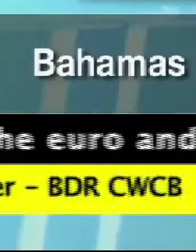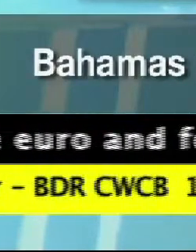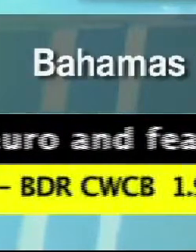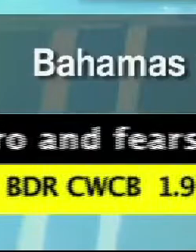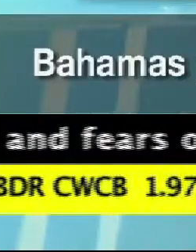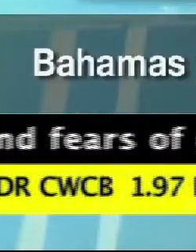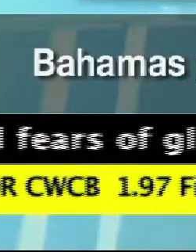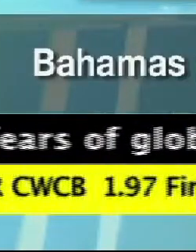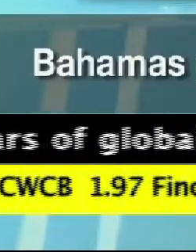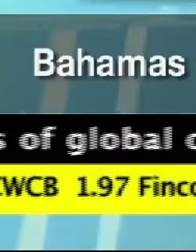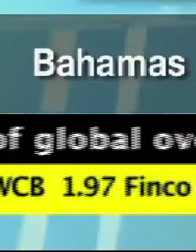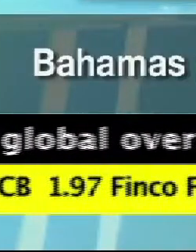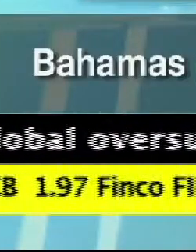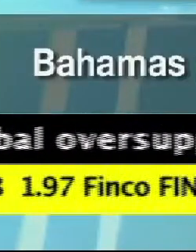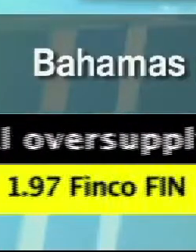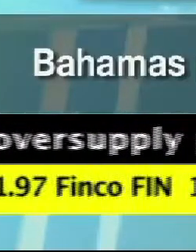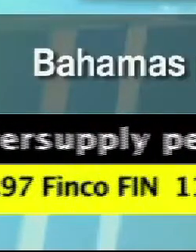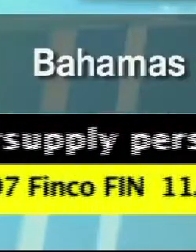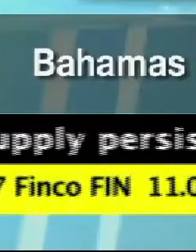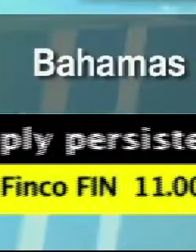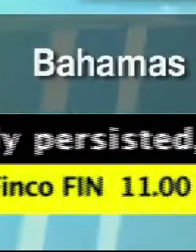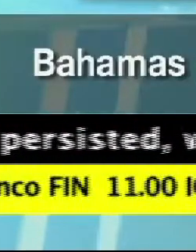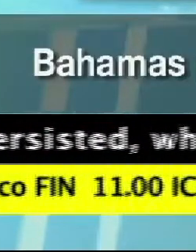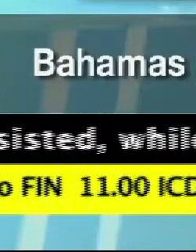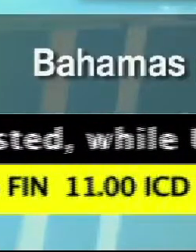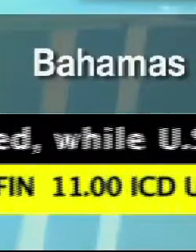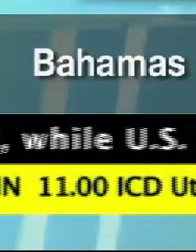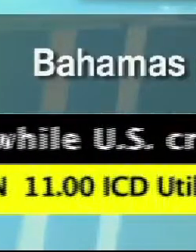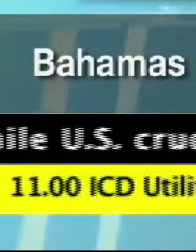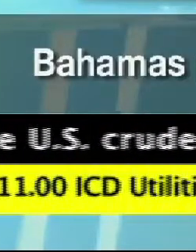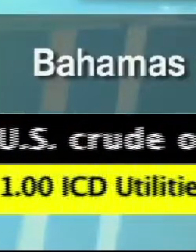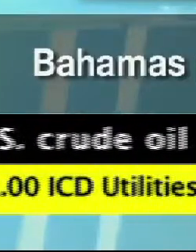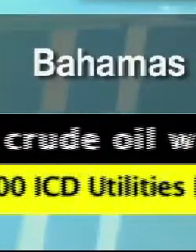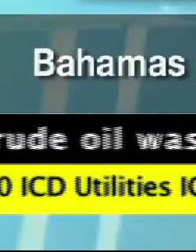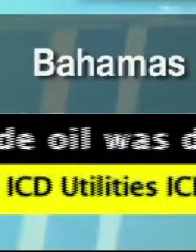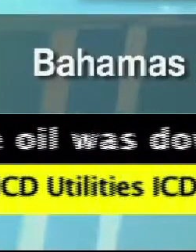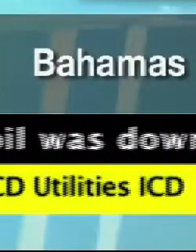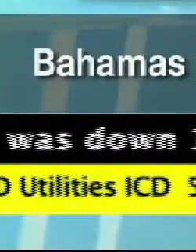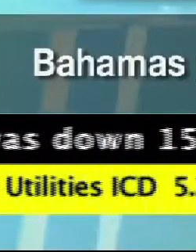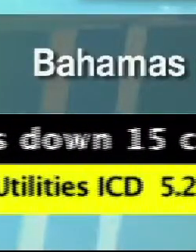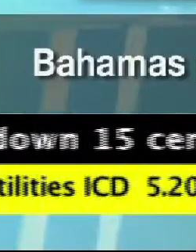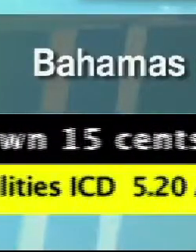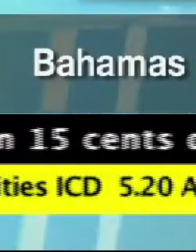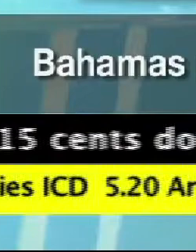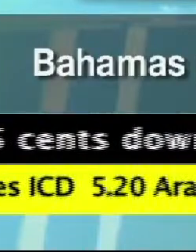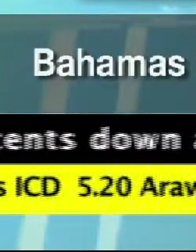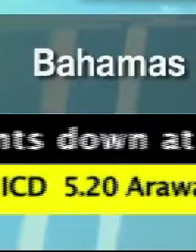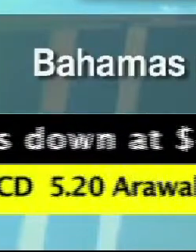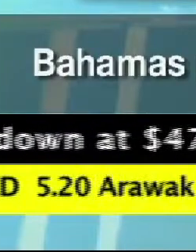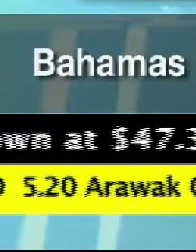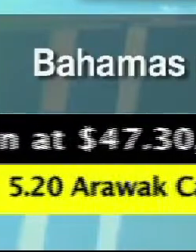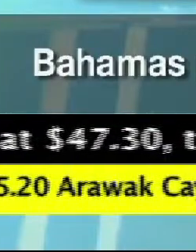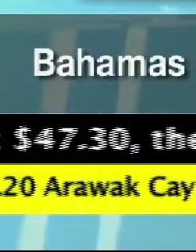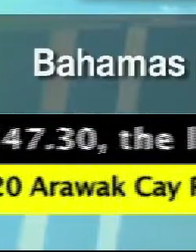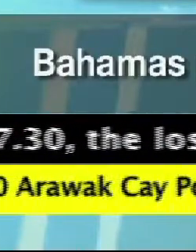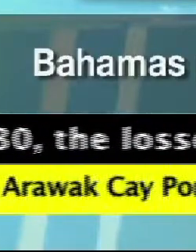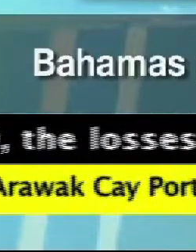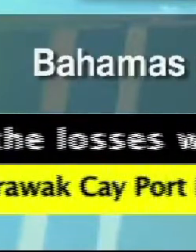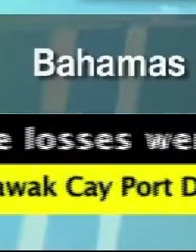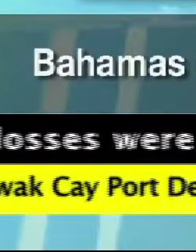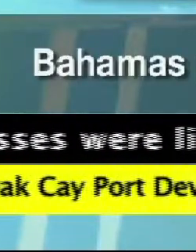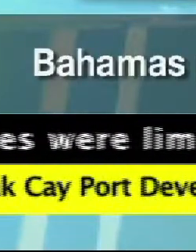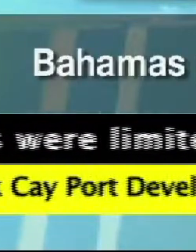tourism pop-up store? The store was used to promote the Bahamas in markets for weddings and romance, meetings, incentives,